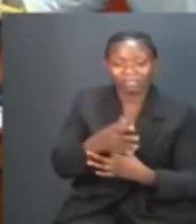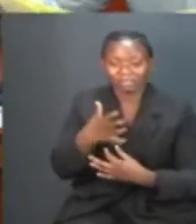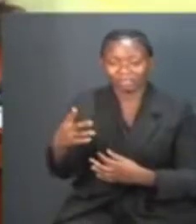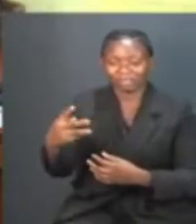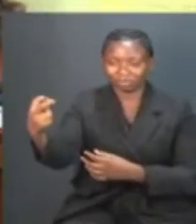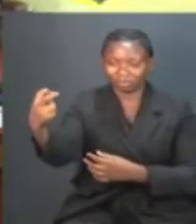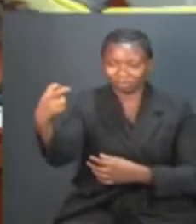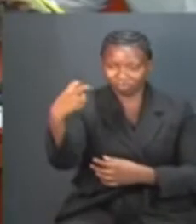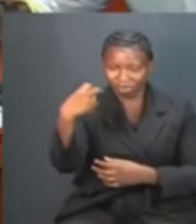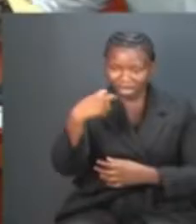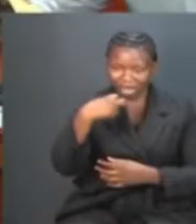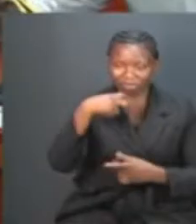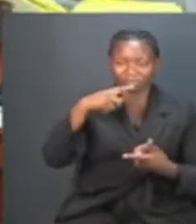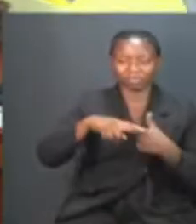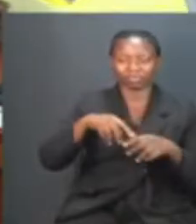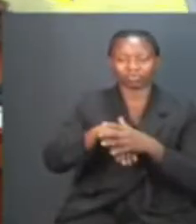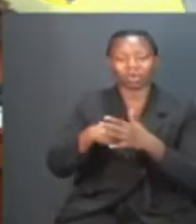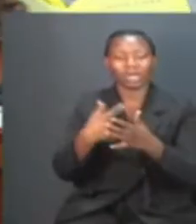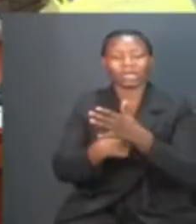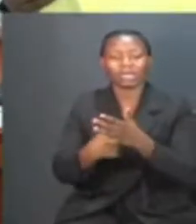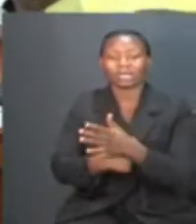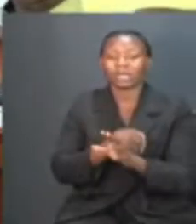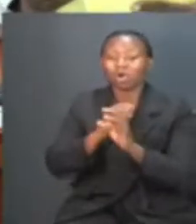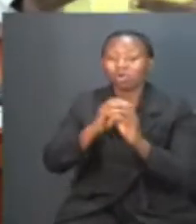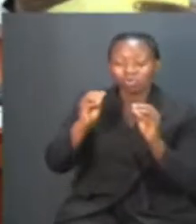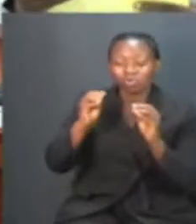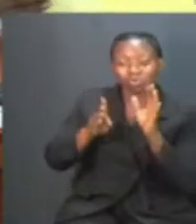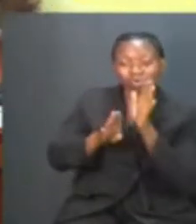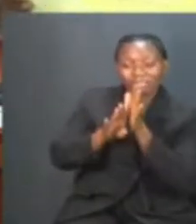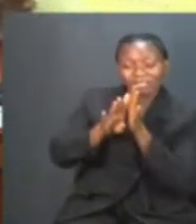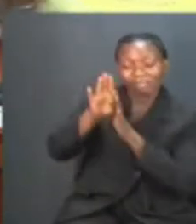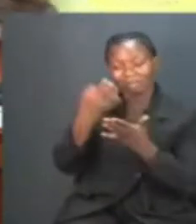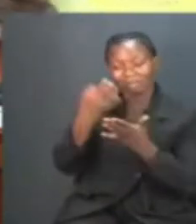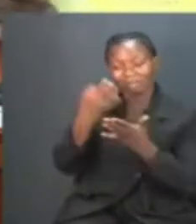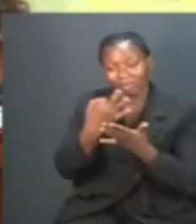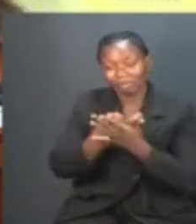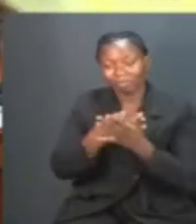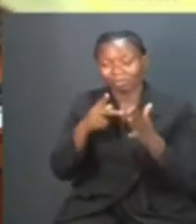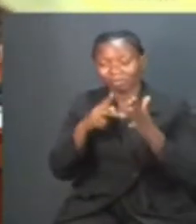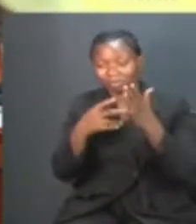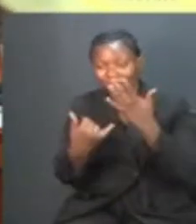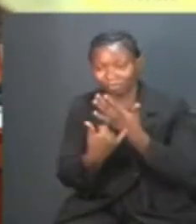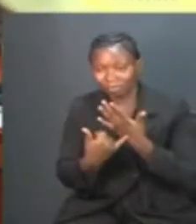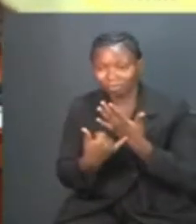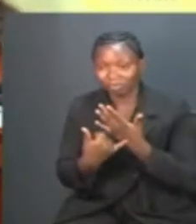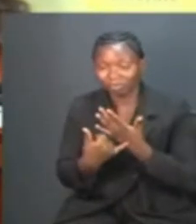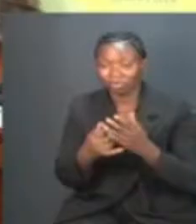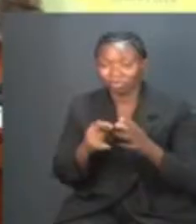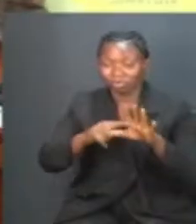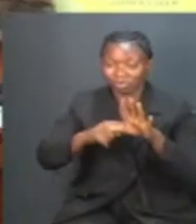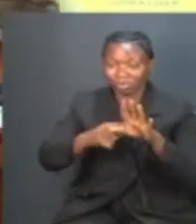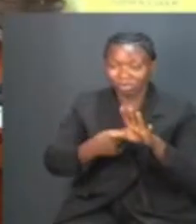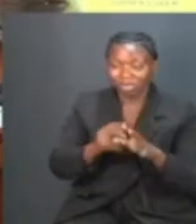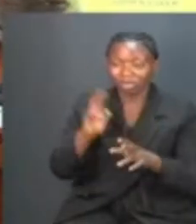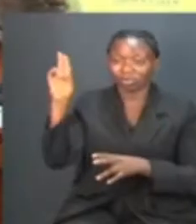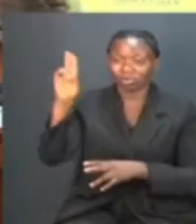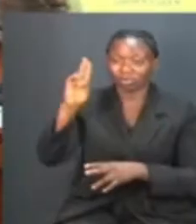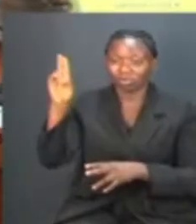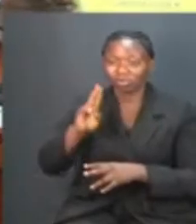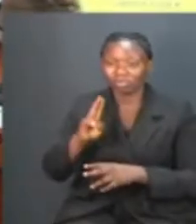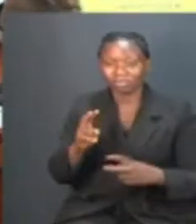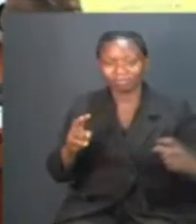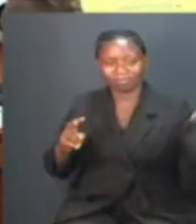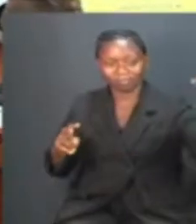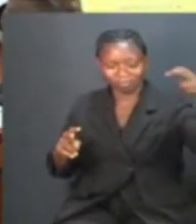government contract. No development financed projects should be implemented using imported